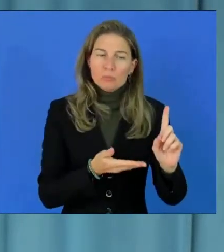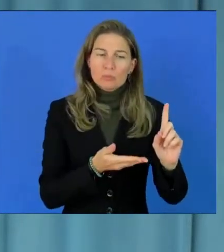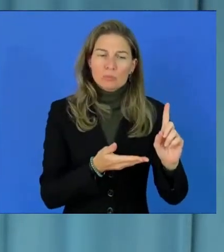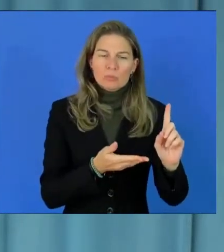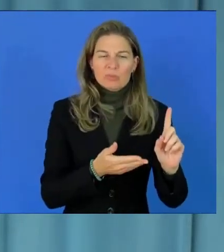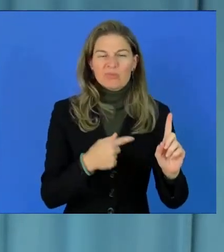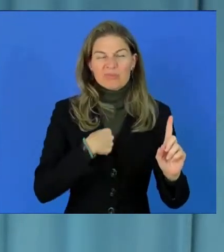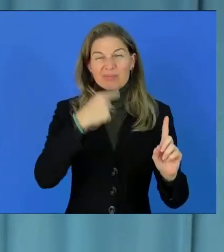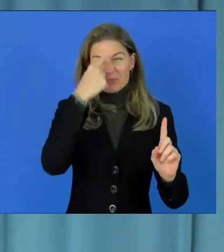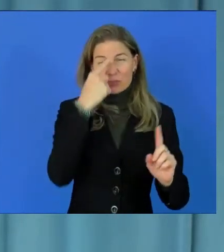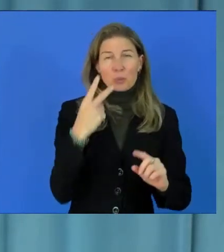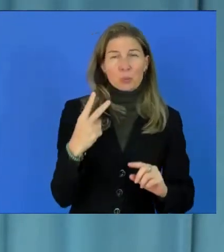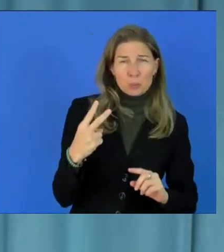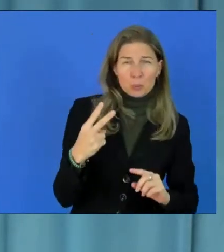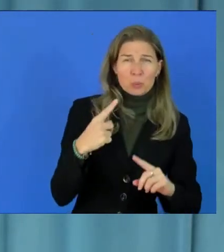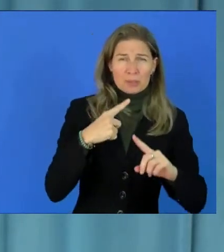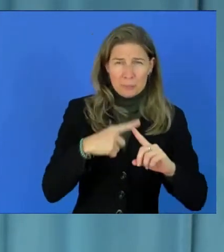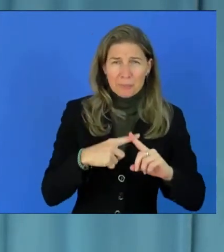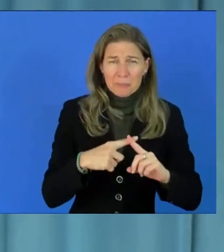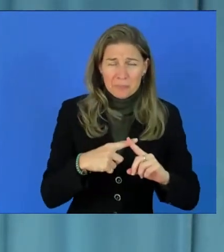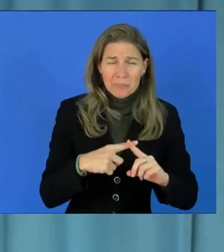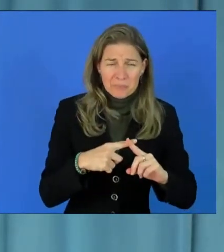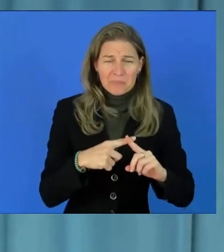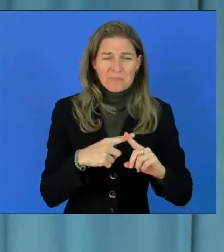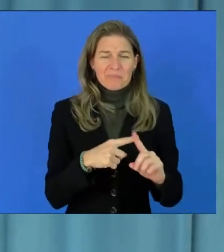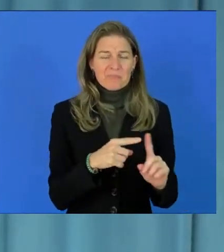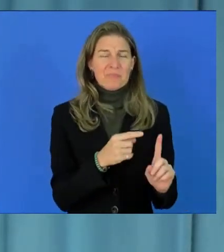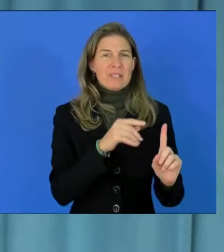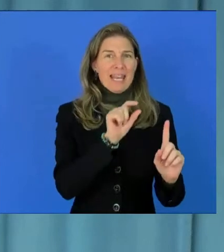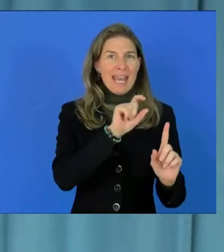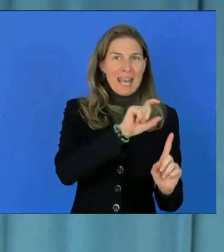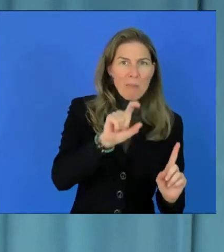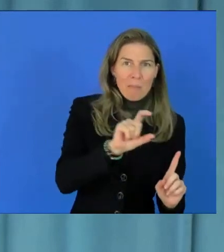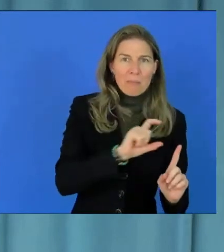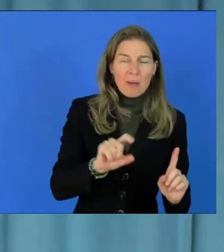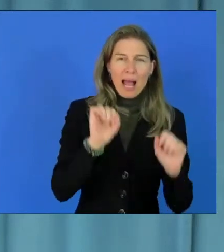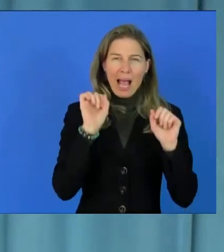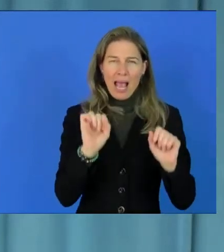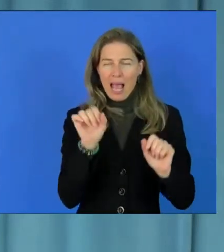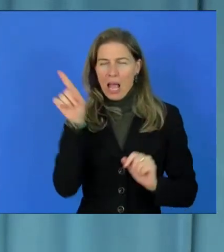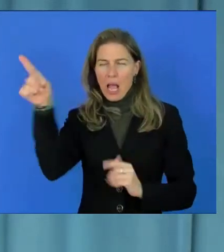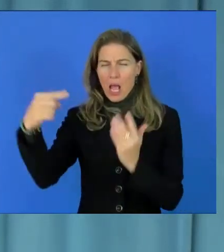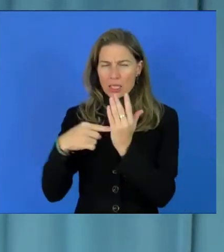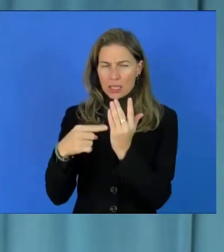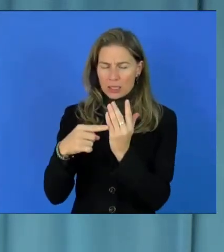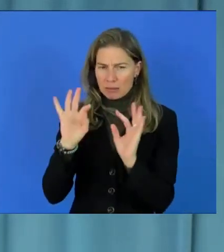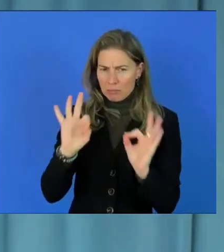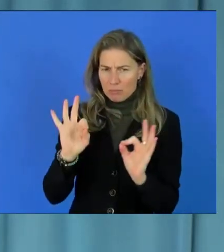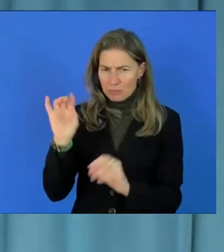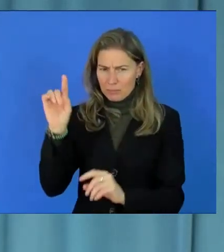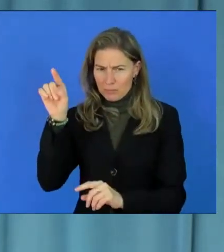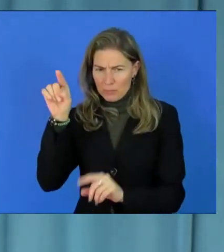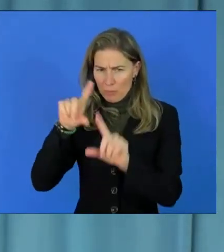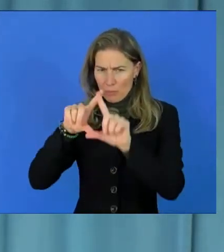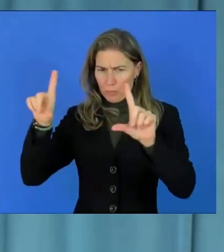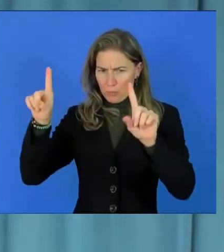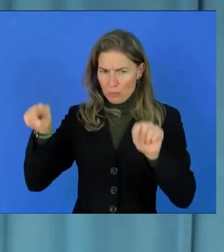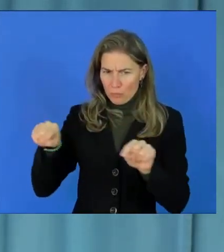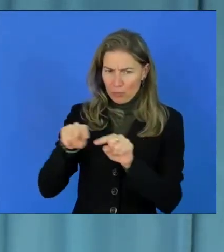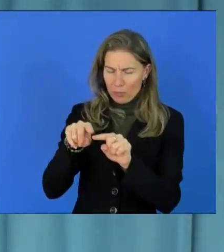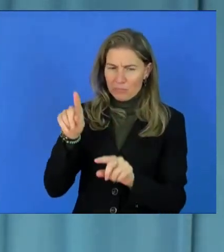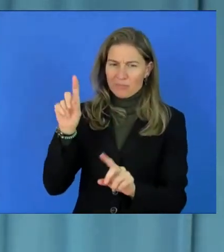the technical people can pin their pictures on the screen. So I am going to say, loudly and